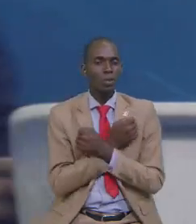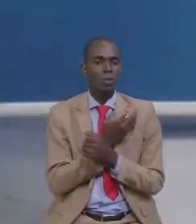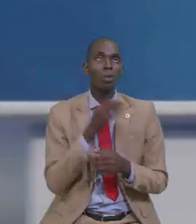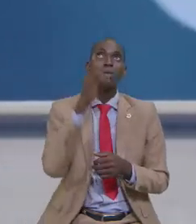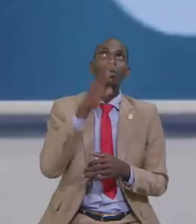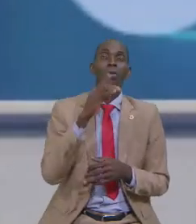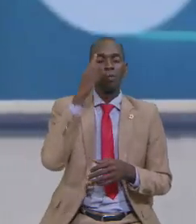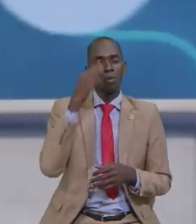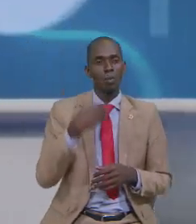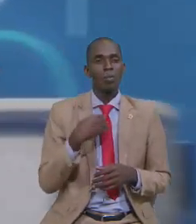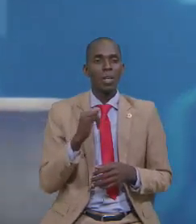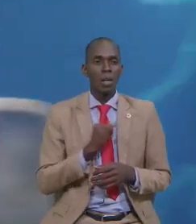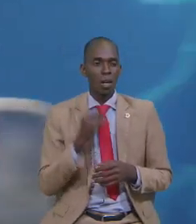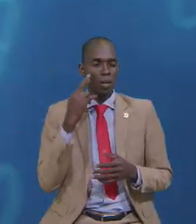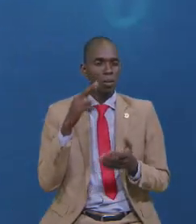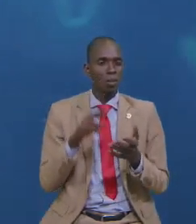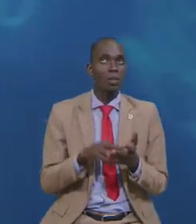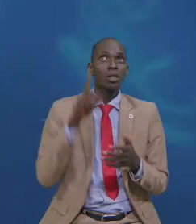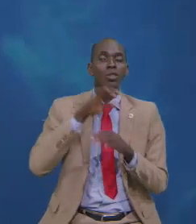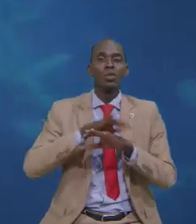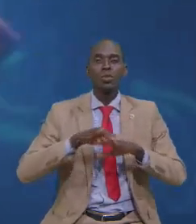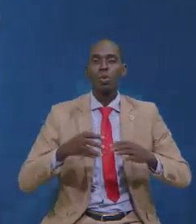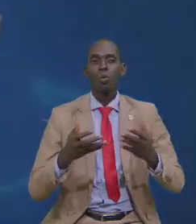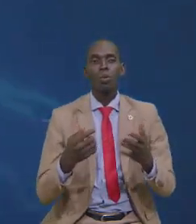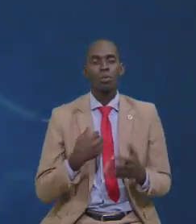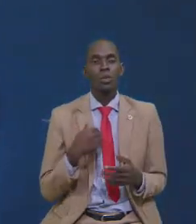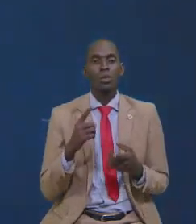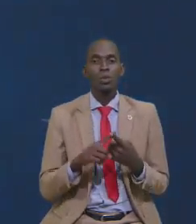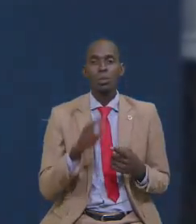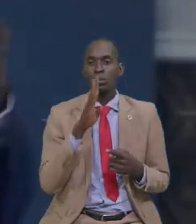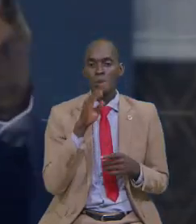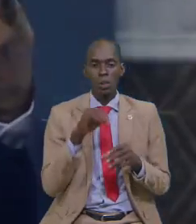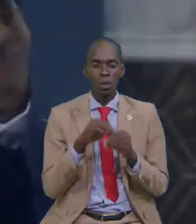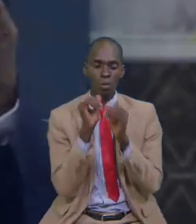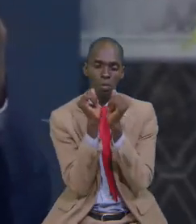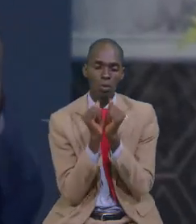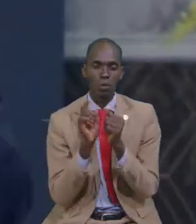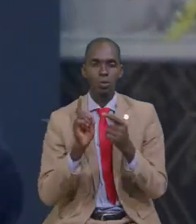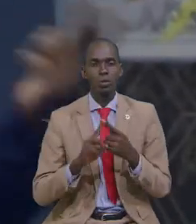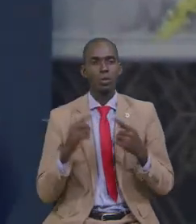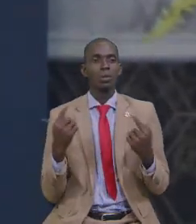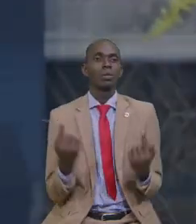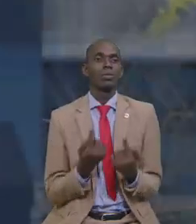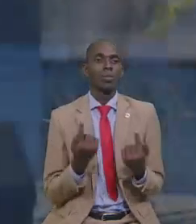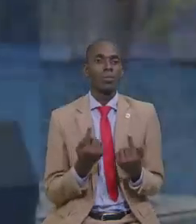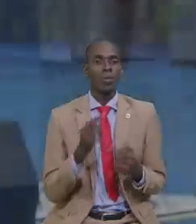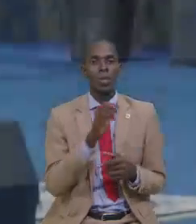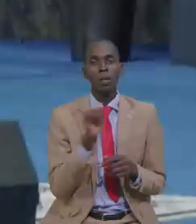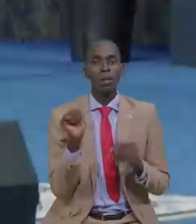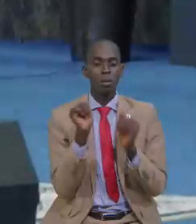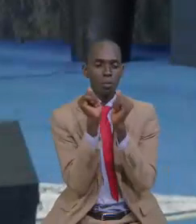I recognize he doesn't want me to be in bondage to sin, in bondage